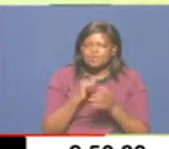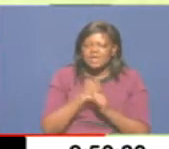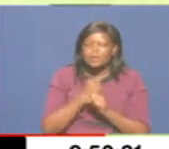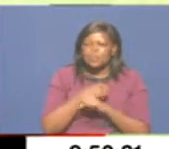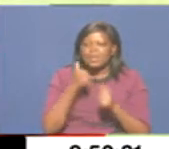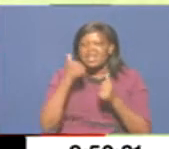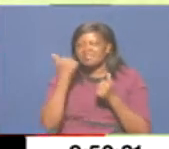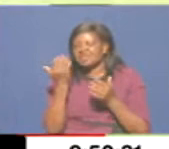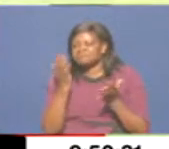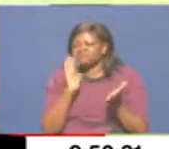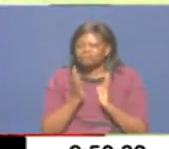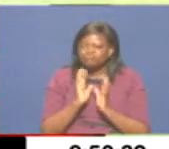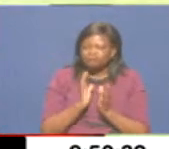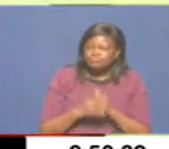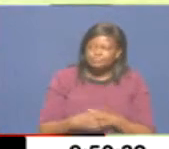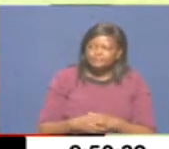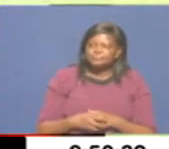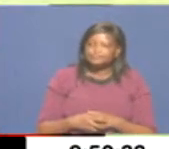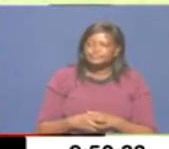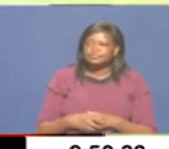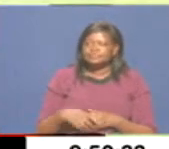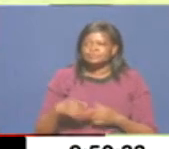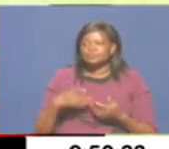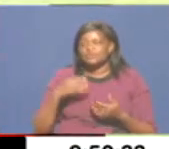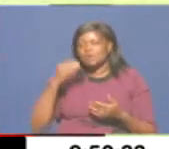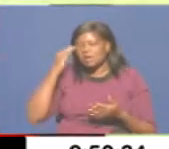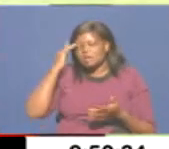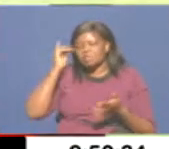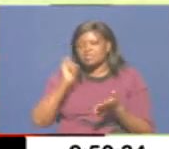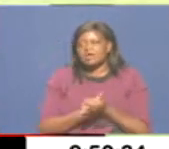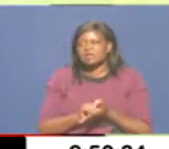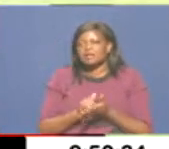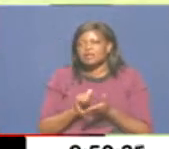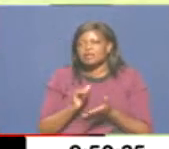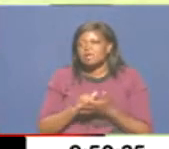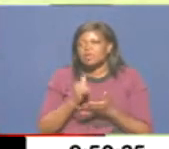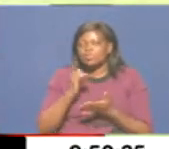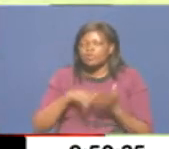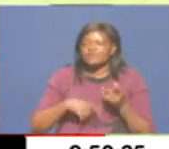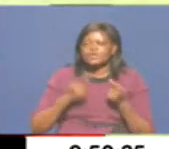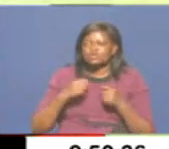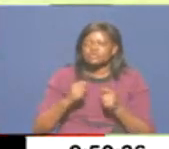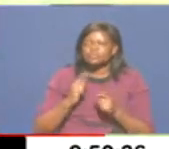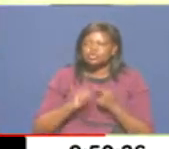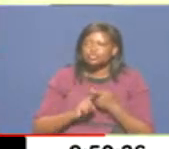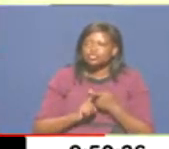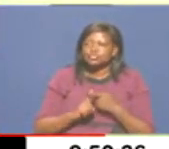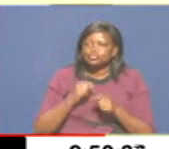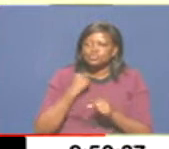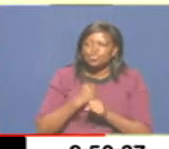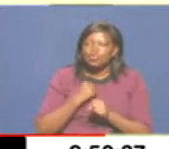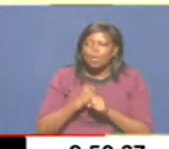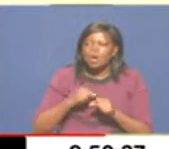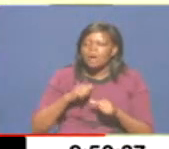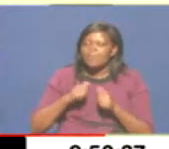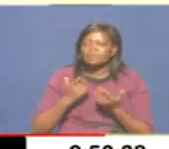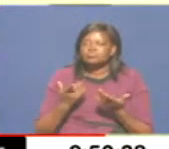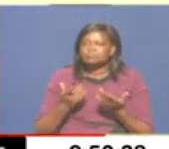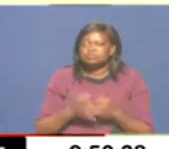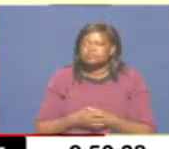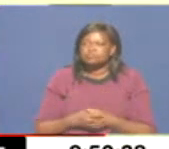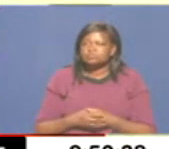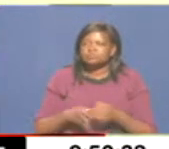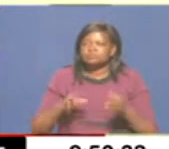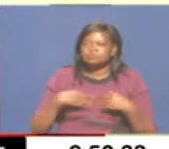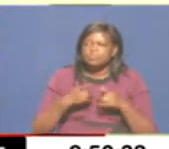didn't do well as a team, and we acknowledge that, and that's what we have been trying to work on. What to concede na